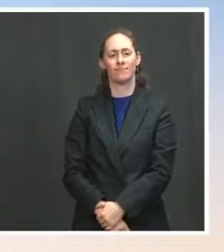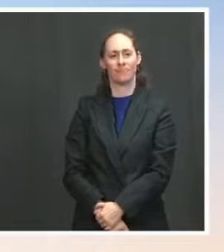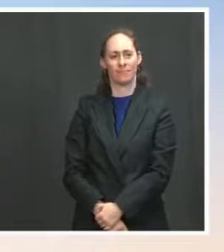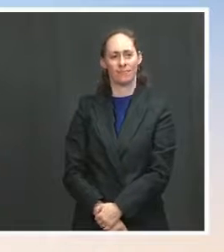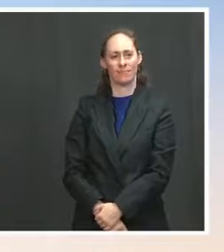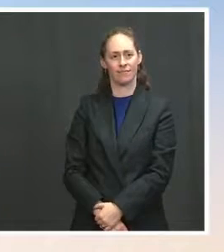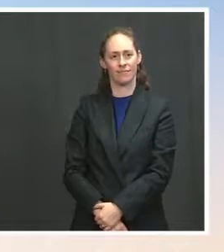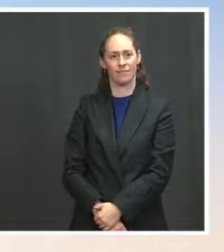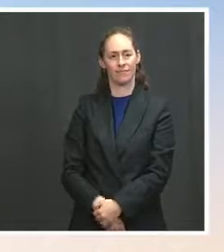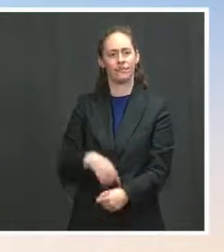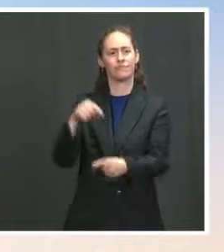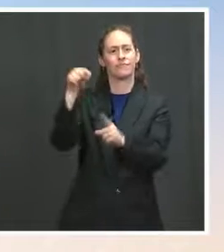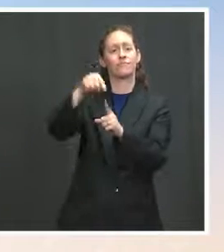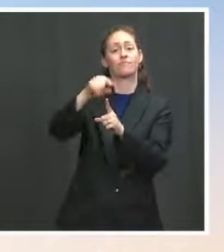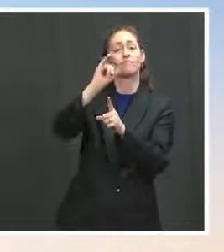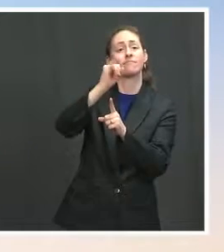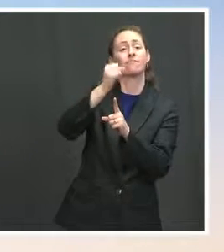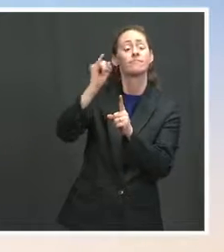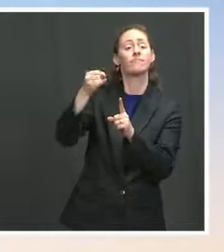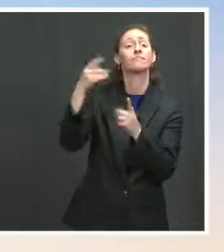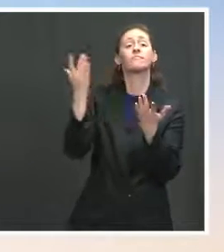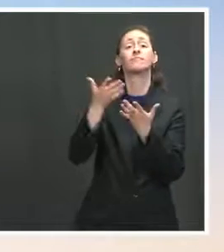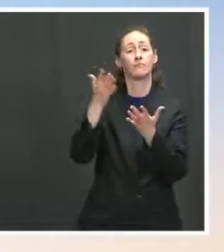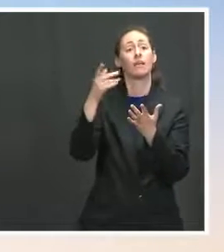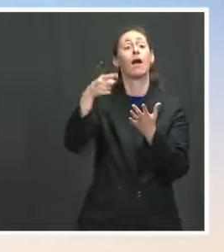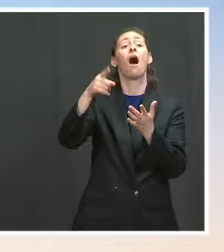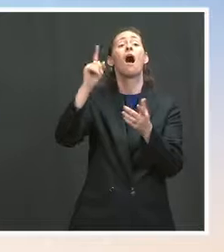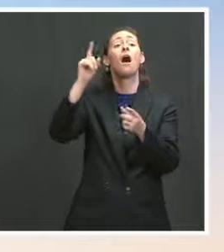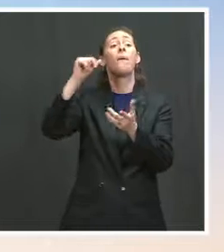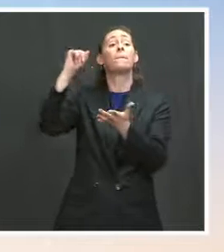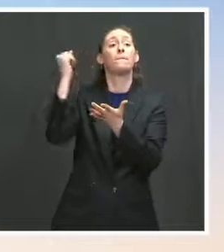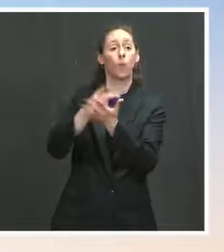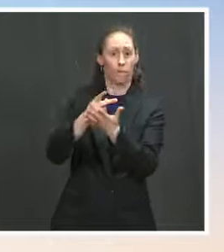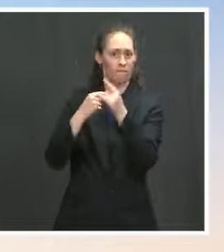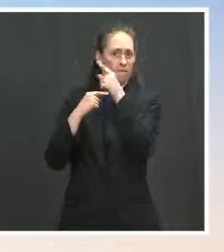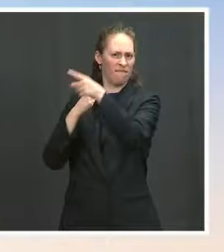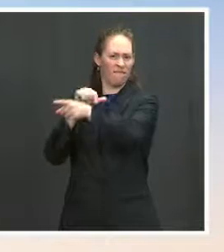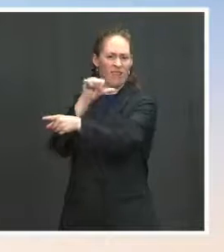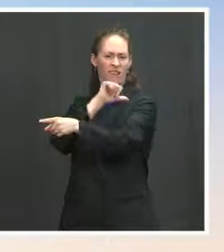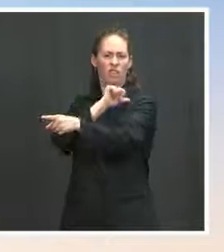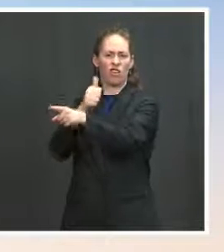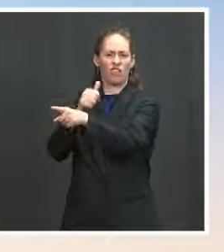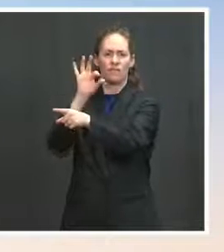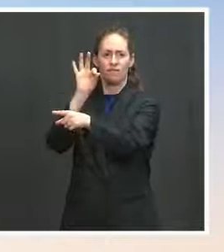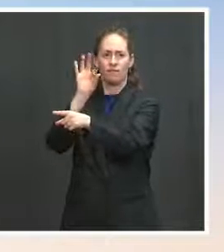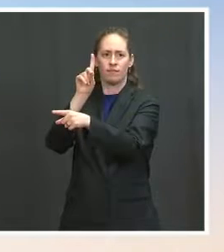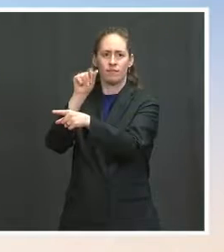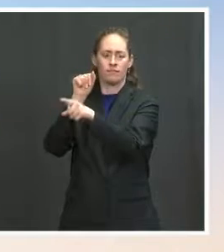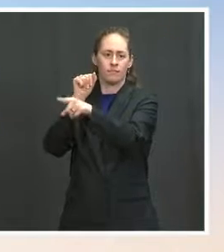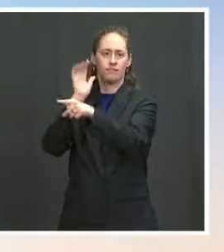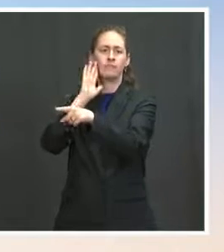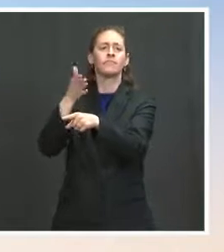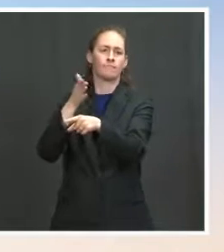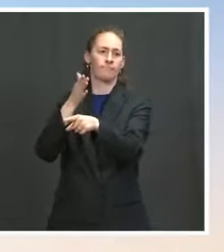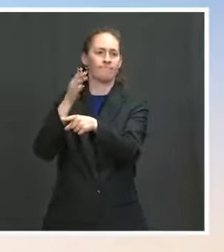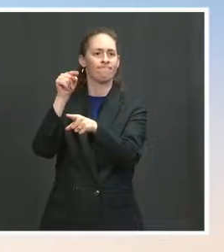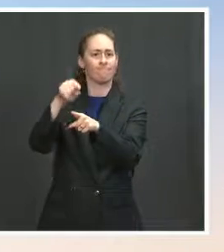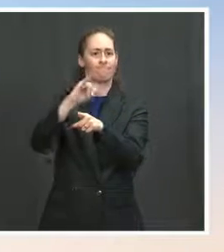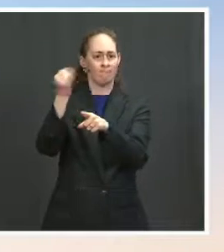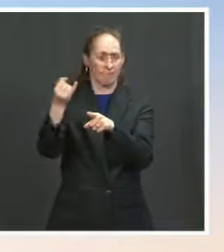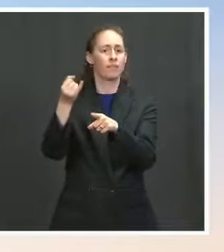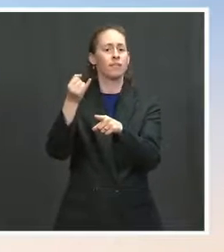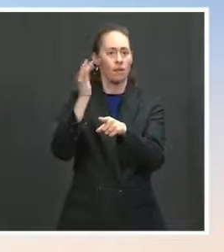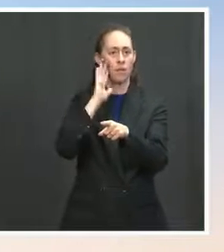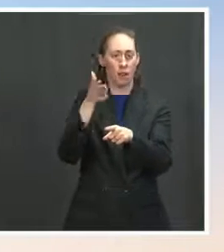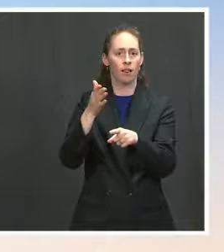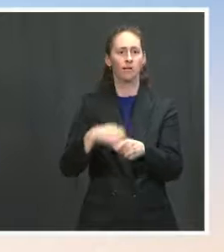they will be all approved doses by the FDA, of which Johnson & Johnson is one of them. I don't have an exact breakdown between the 3, but you're